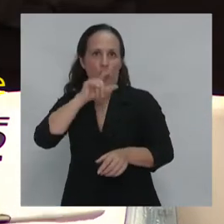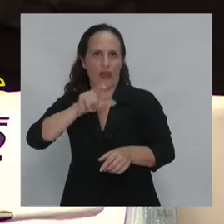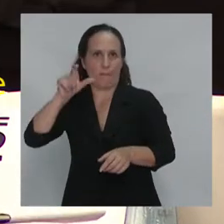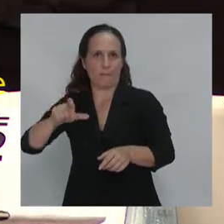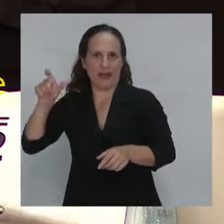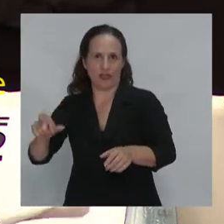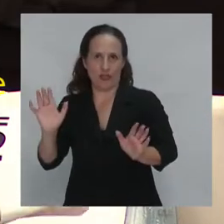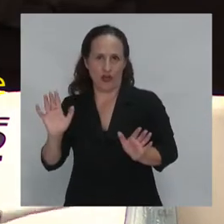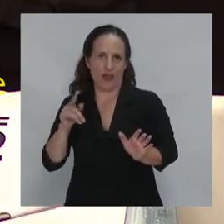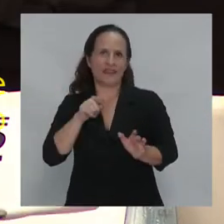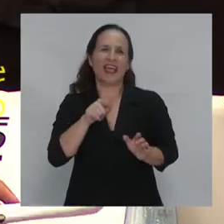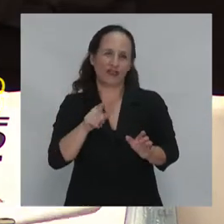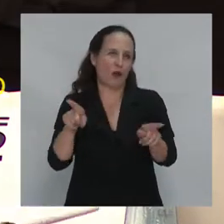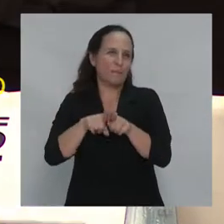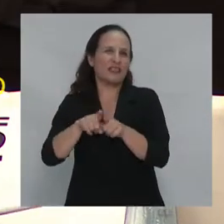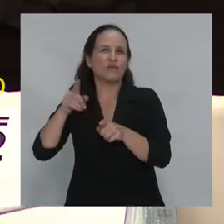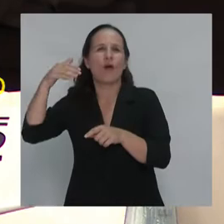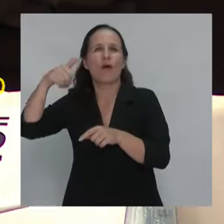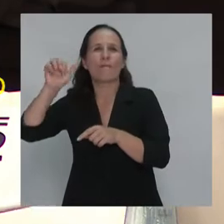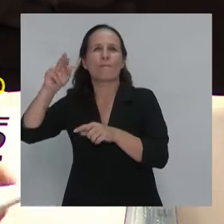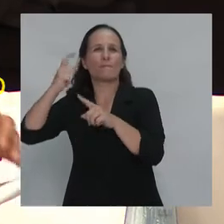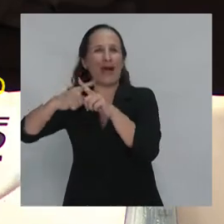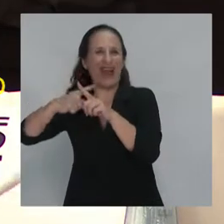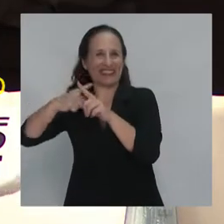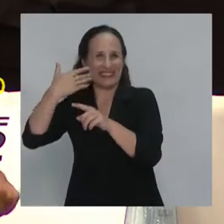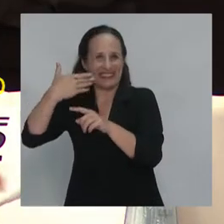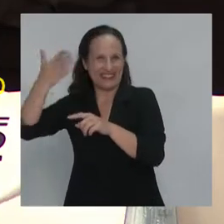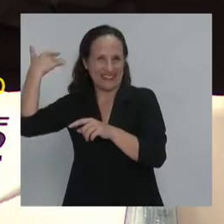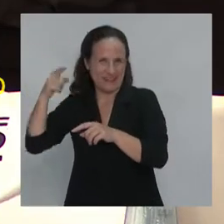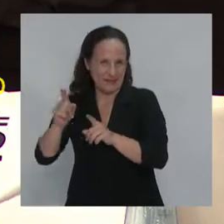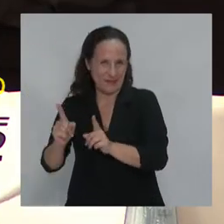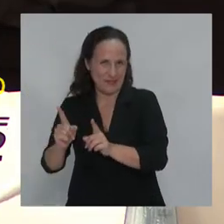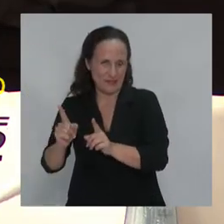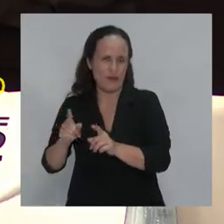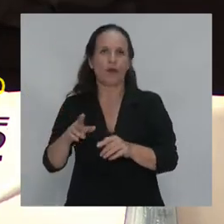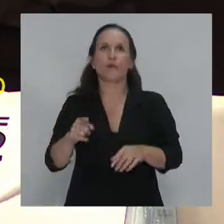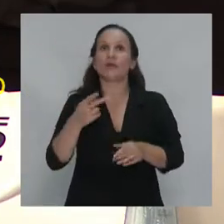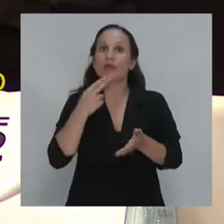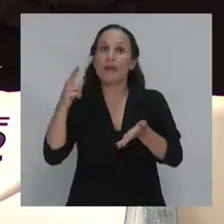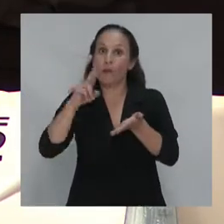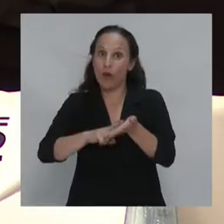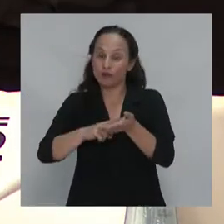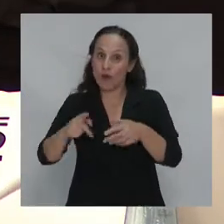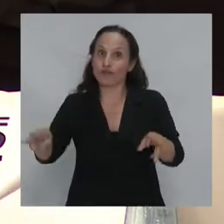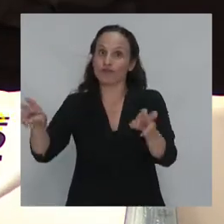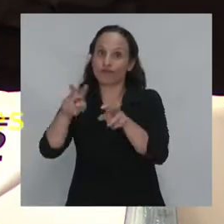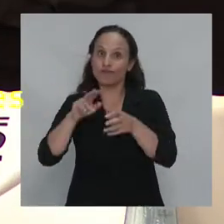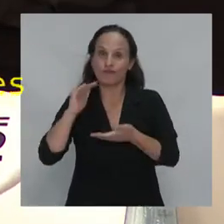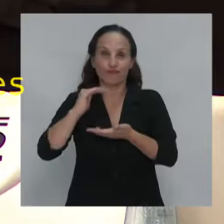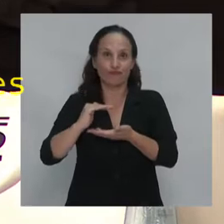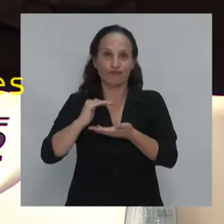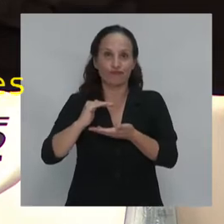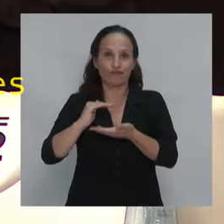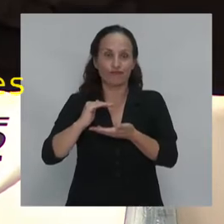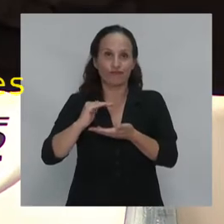so how would you change the distribution of income and the answer is everybody suggested you have to the state has to intervene you have